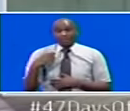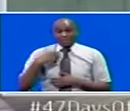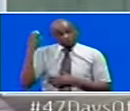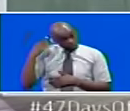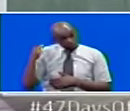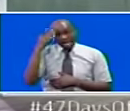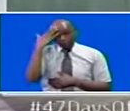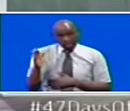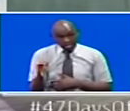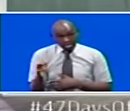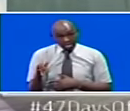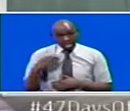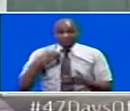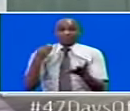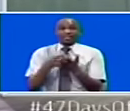Auditor General's report says.